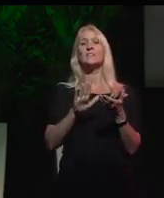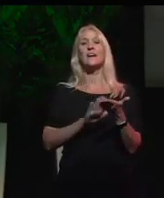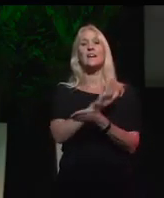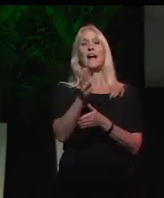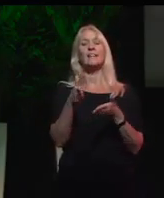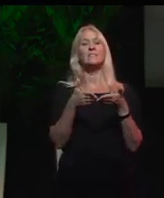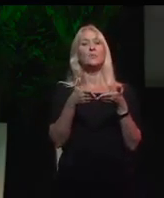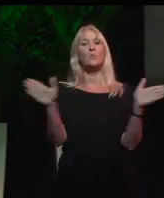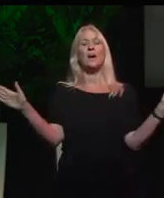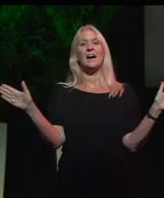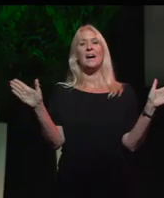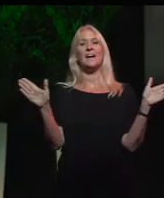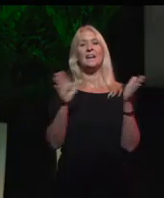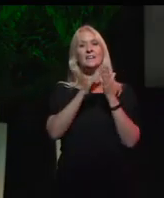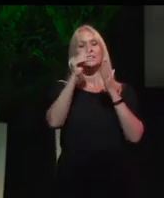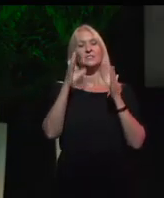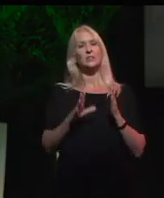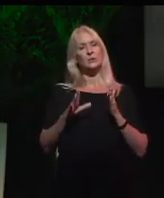college-wide student climate survey.